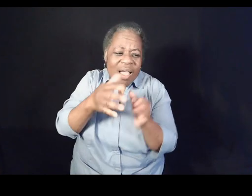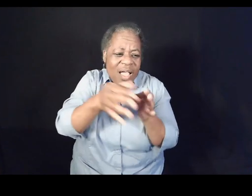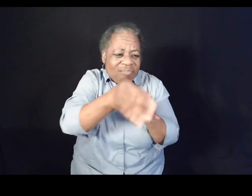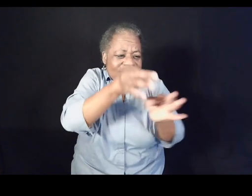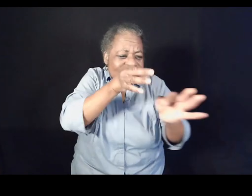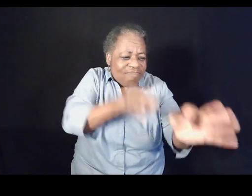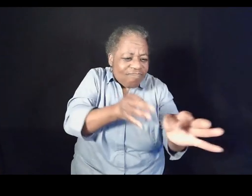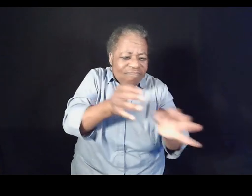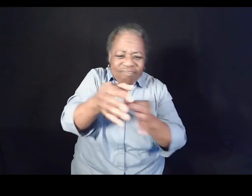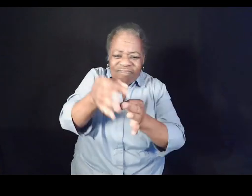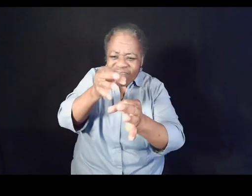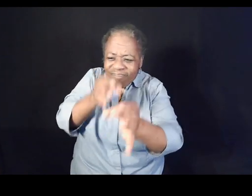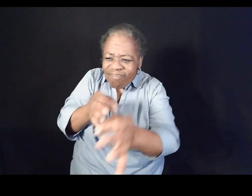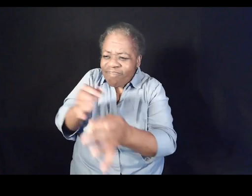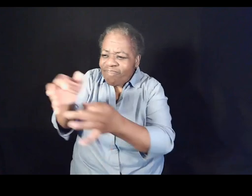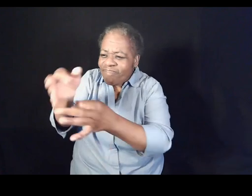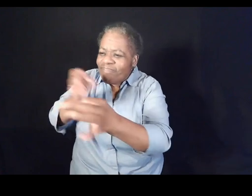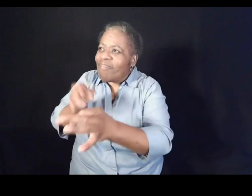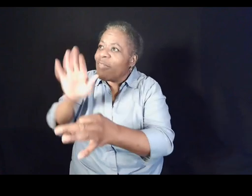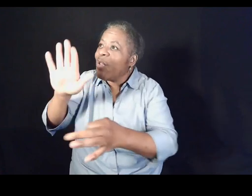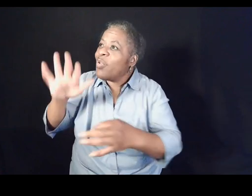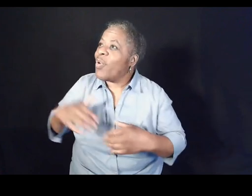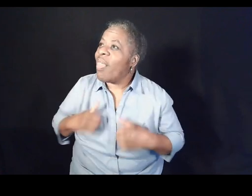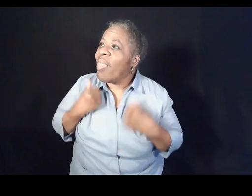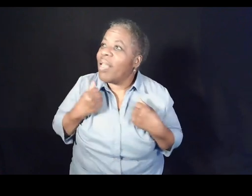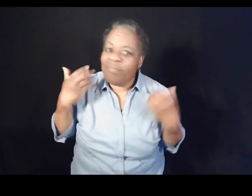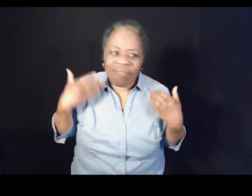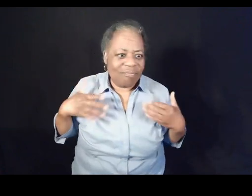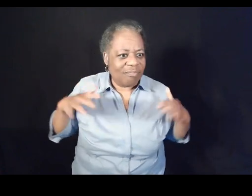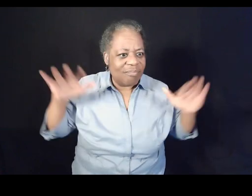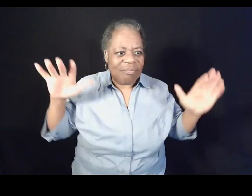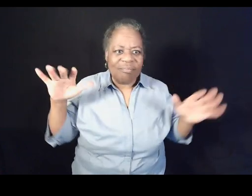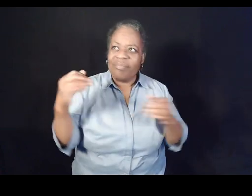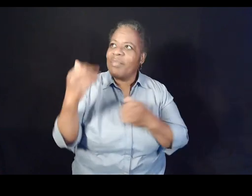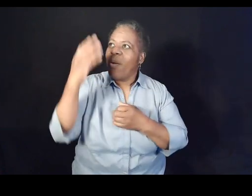save. If you gave your life to love them so.